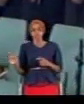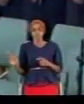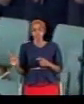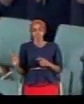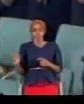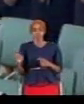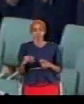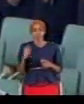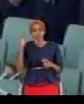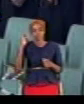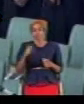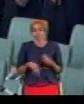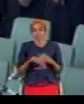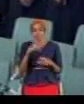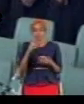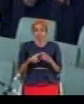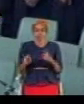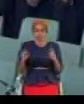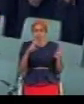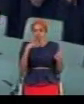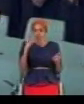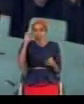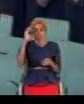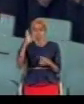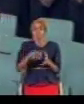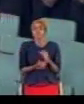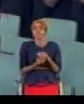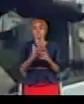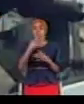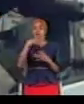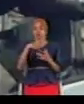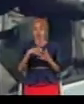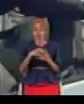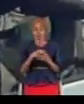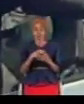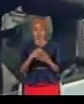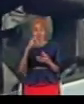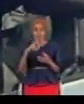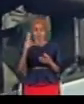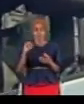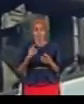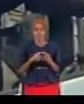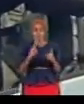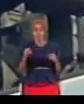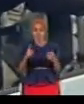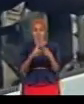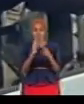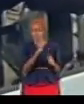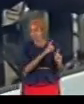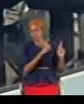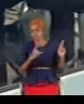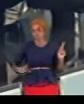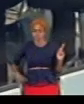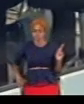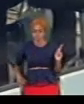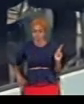right. Voice out to see who we may be wrong. Say no and come to the